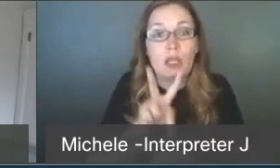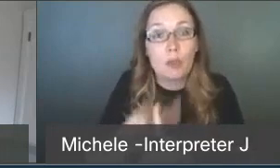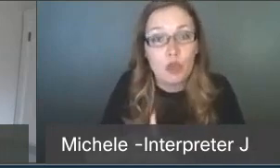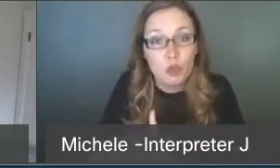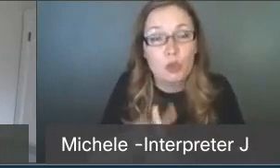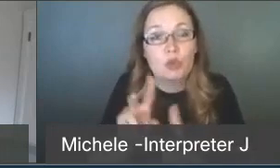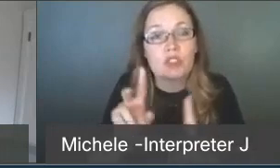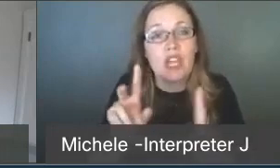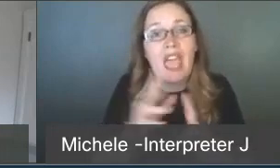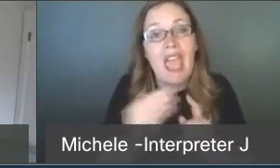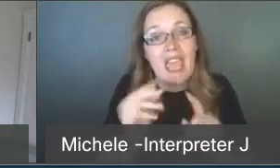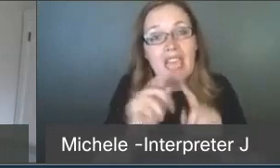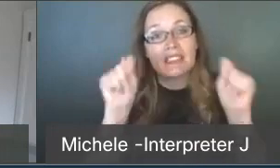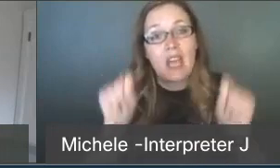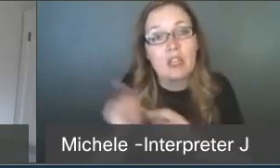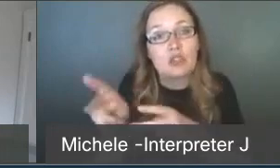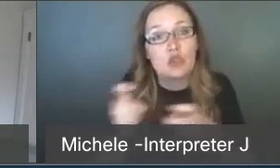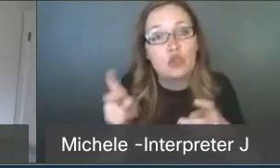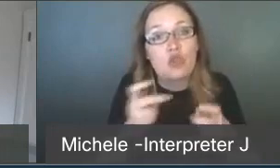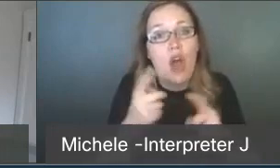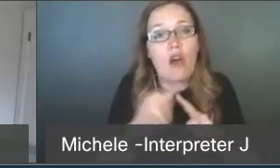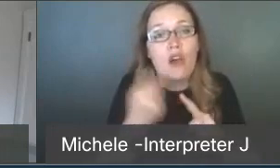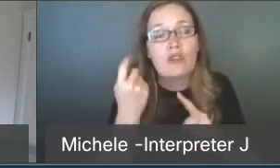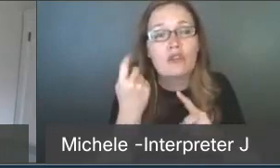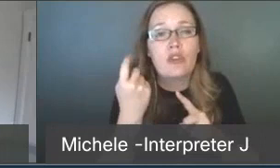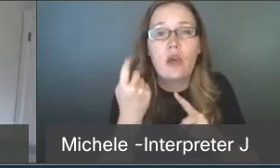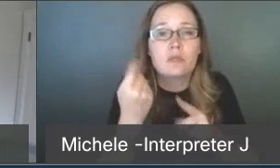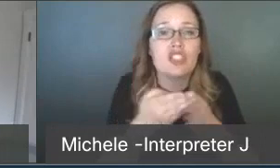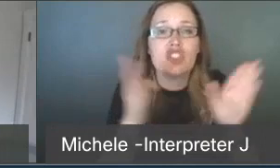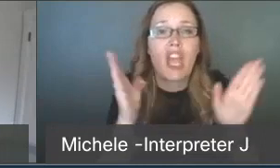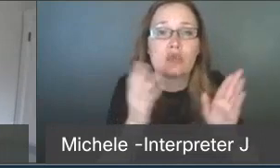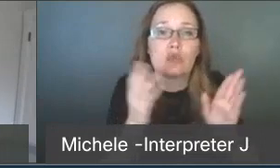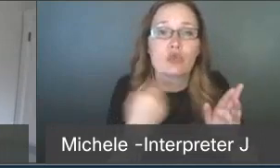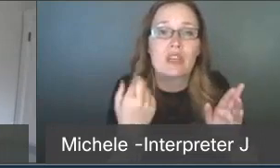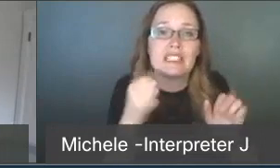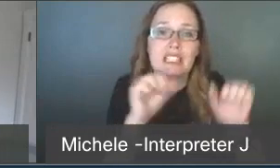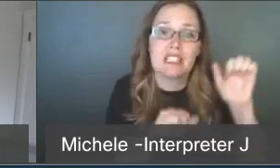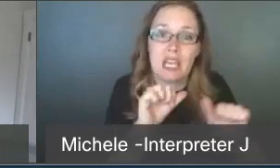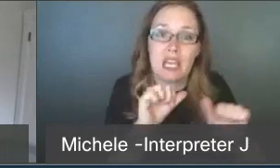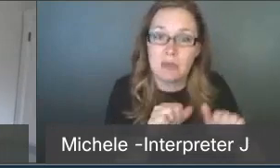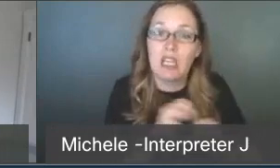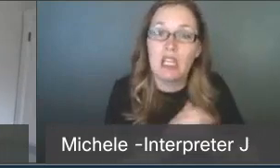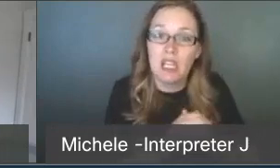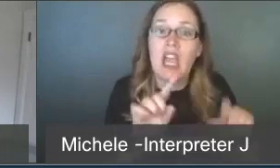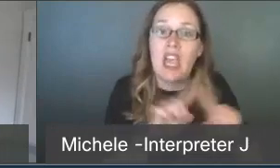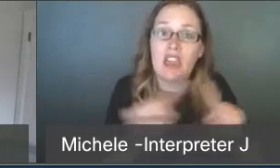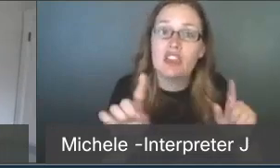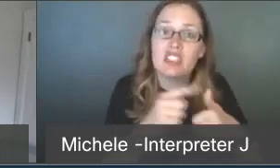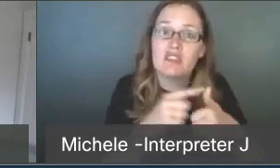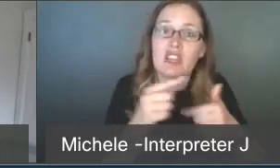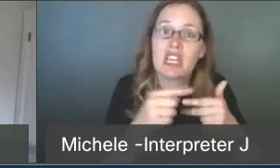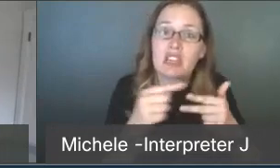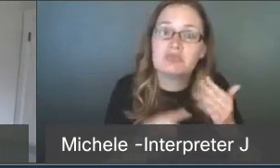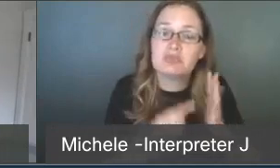and templates that you can draw from just generally from risk assessment. And there are different guidelines that are out there.